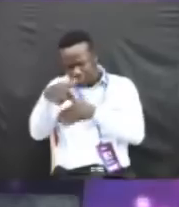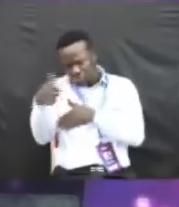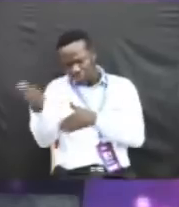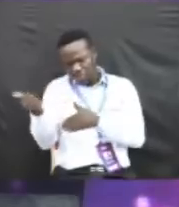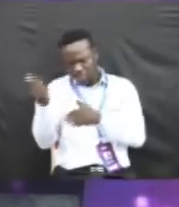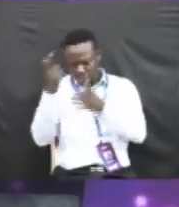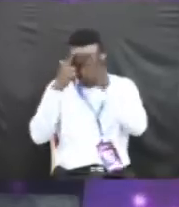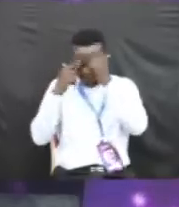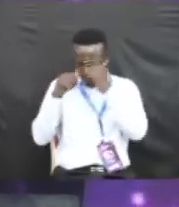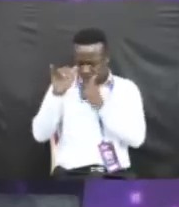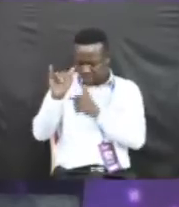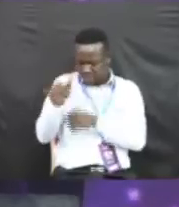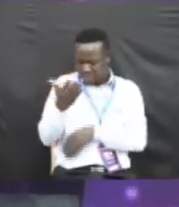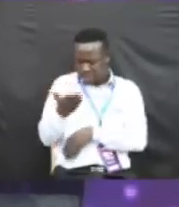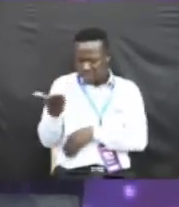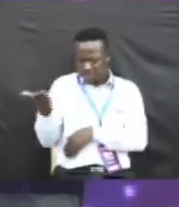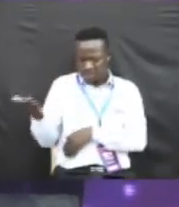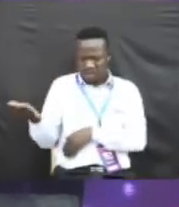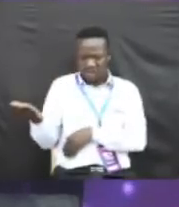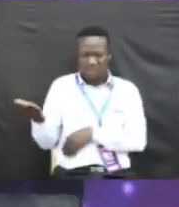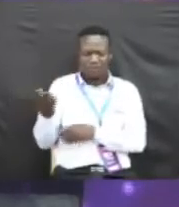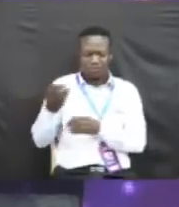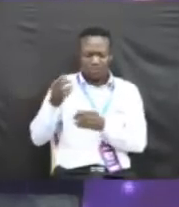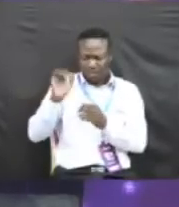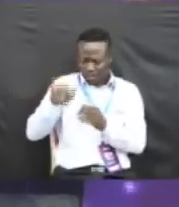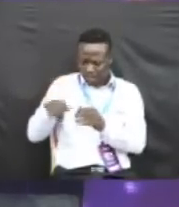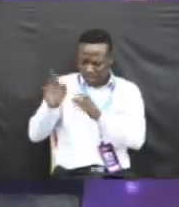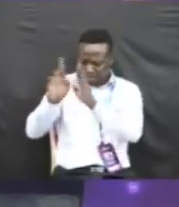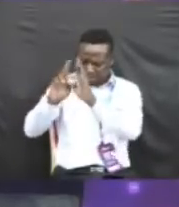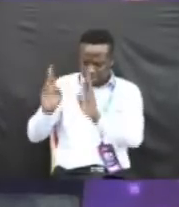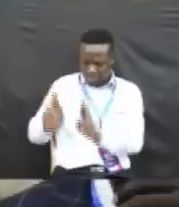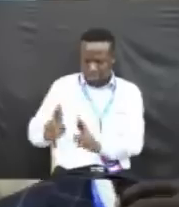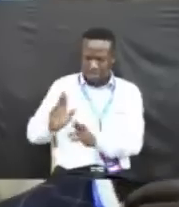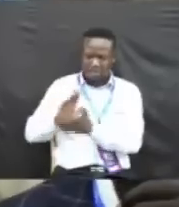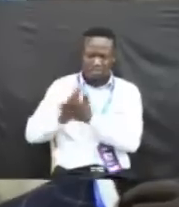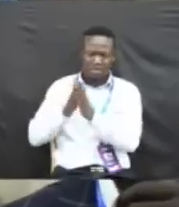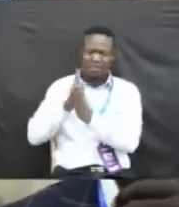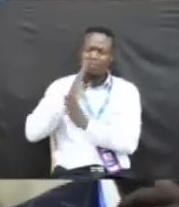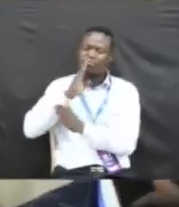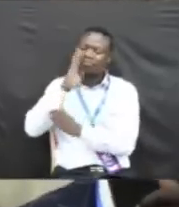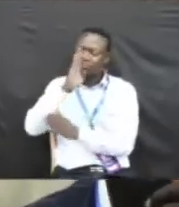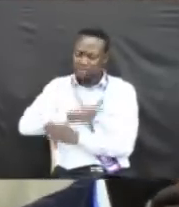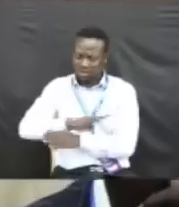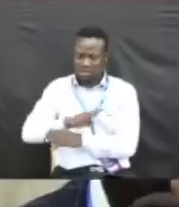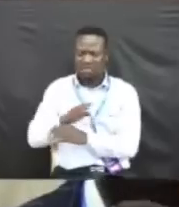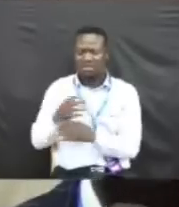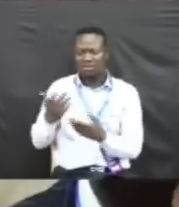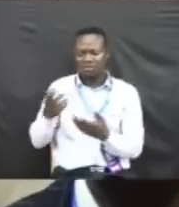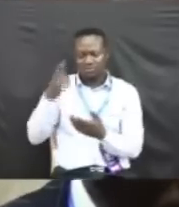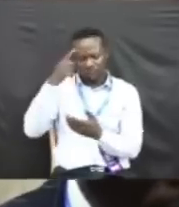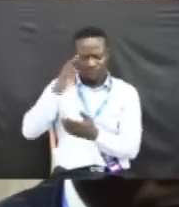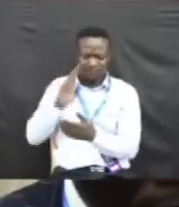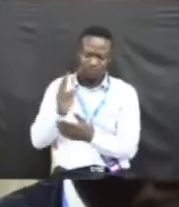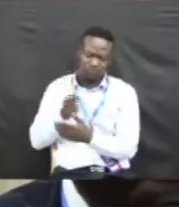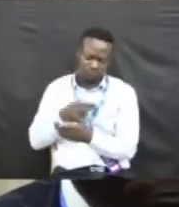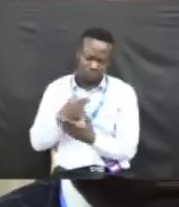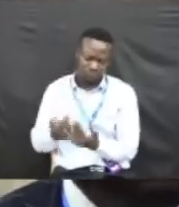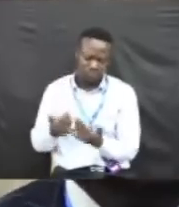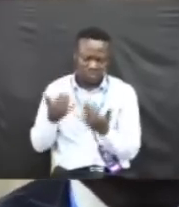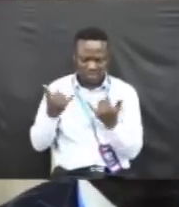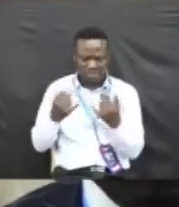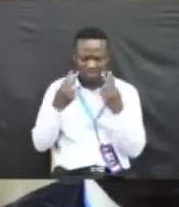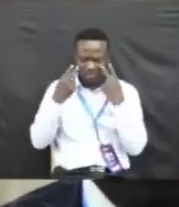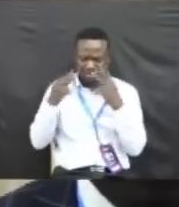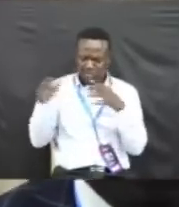these several schemes, the results have been calamity and disasters. We see